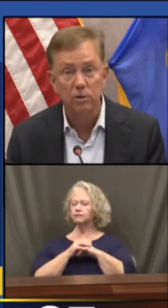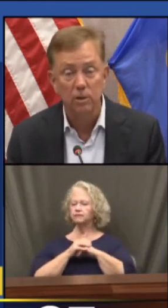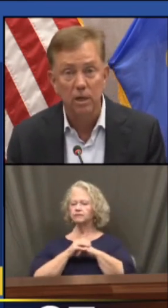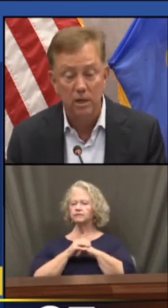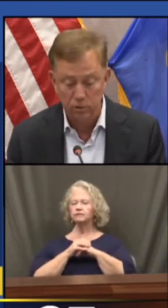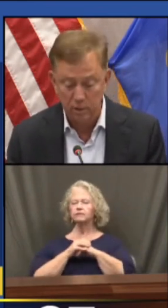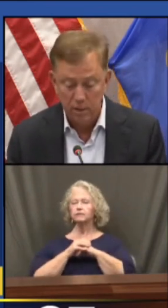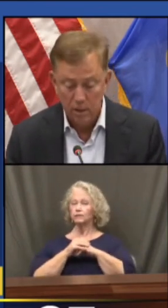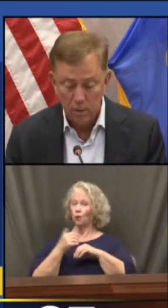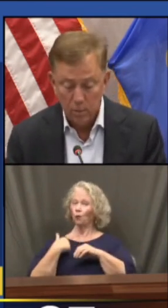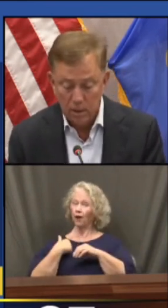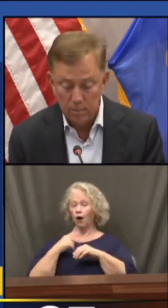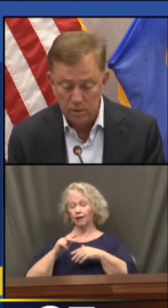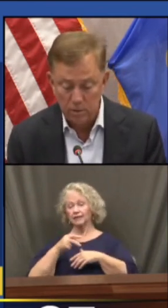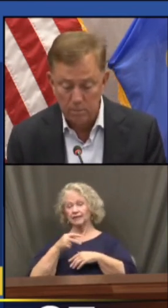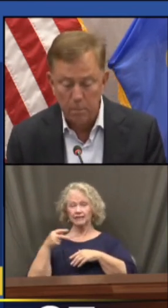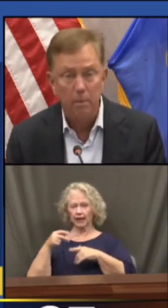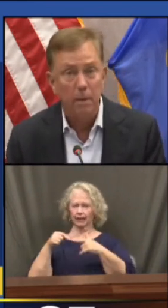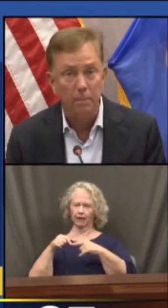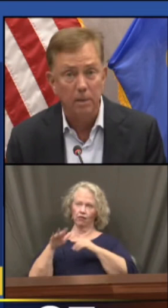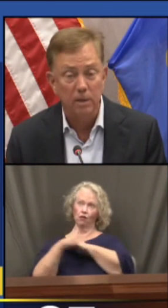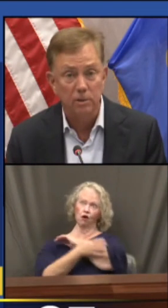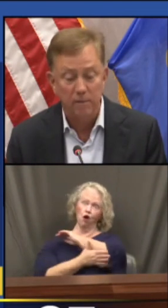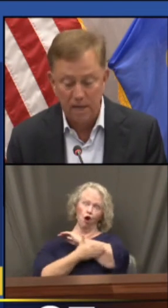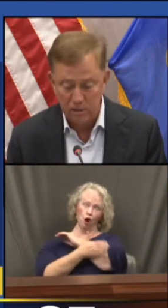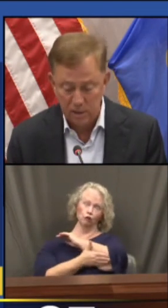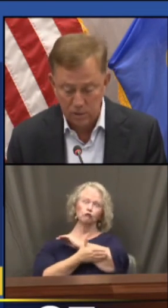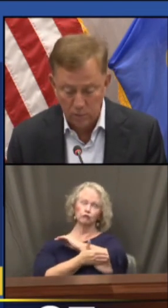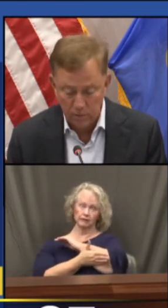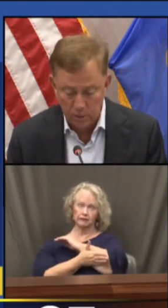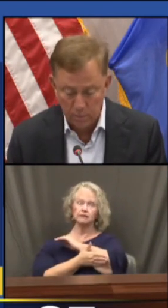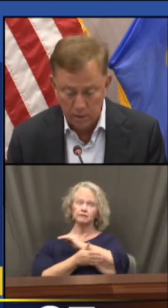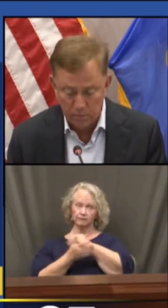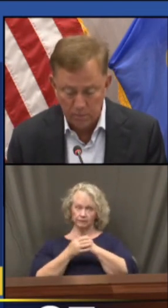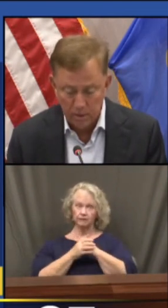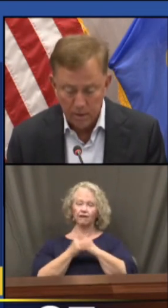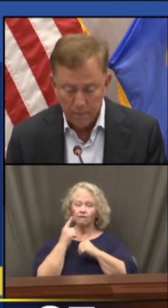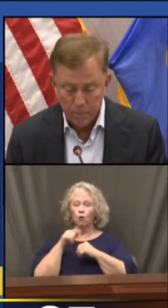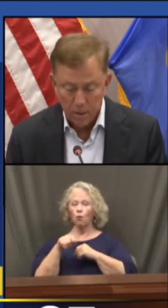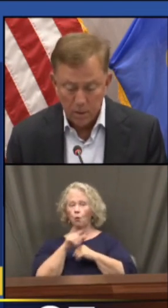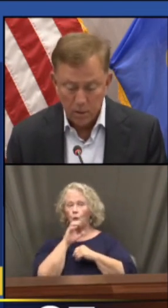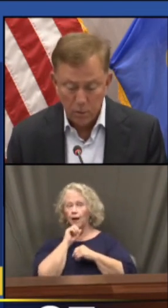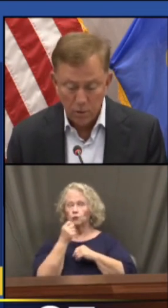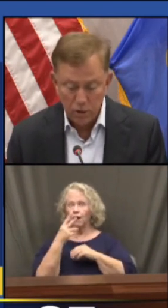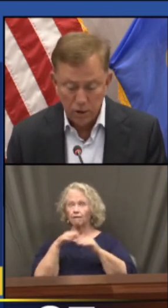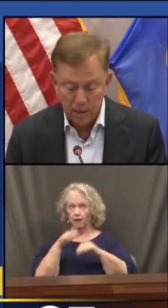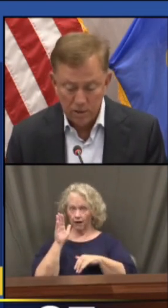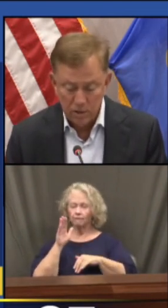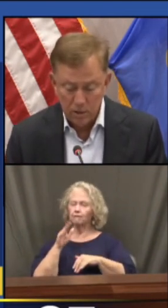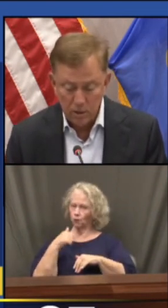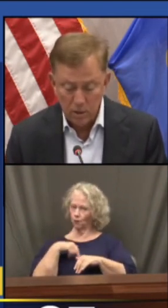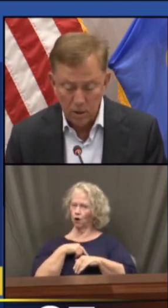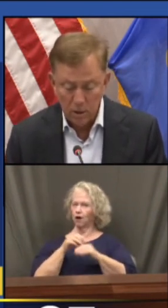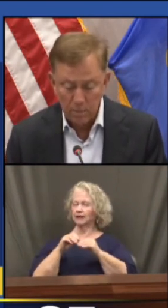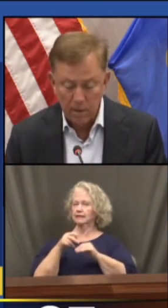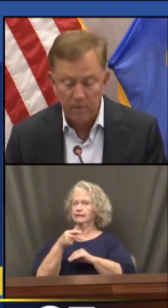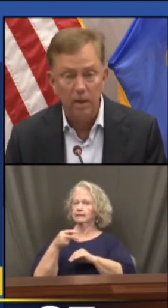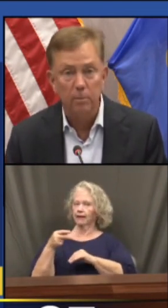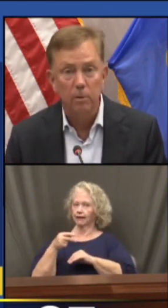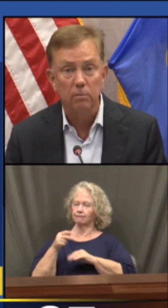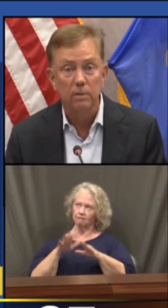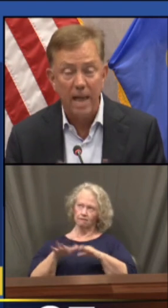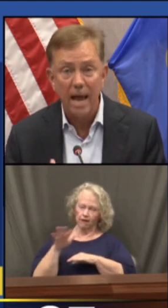number 2 in the country when it comes to a population vaccinated 12 and above. The third shots are going